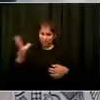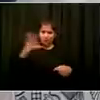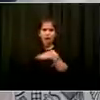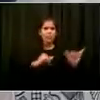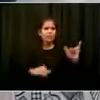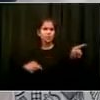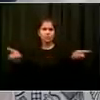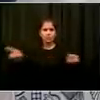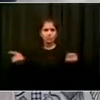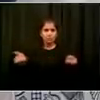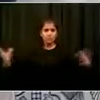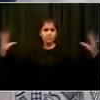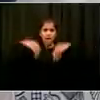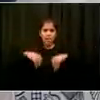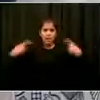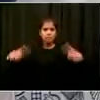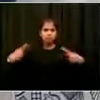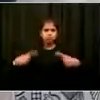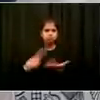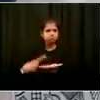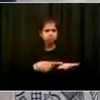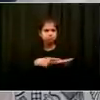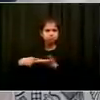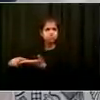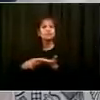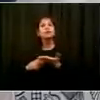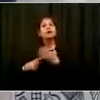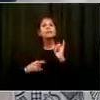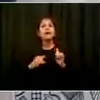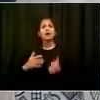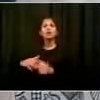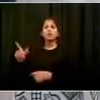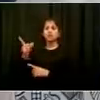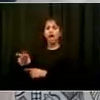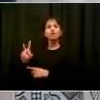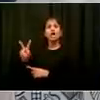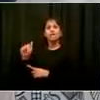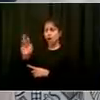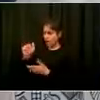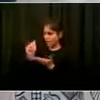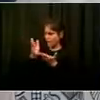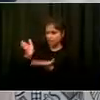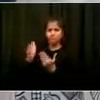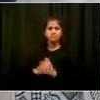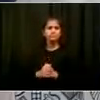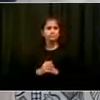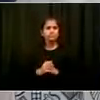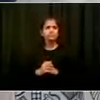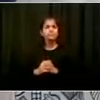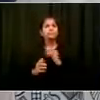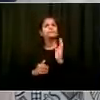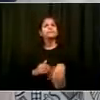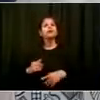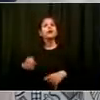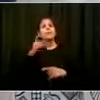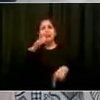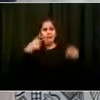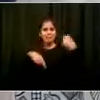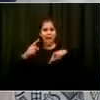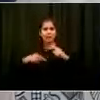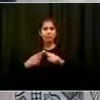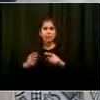Great, thank you very much. So we'll go back in time. So when we were making the decision about what threshold to